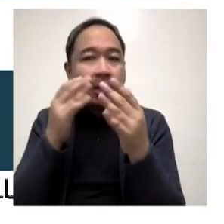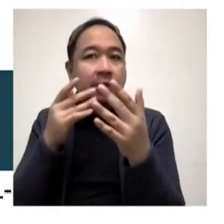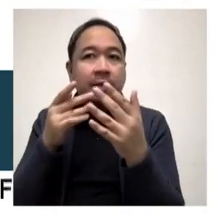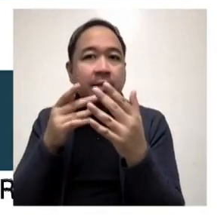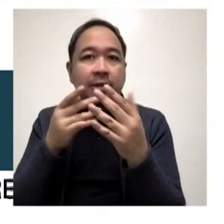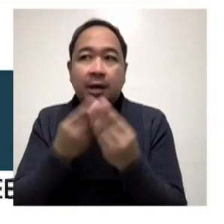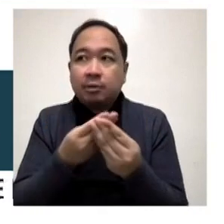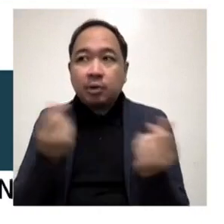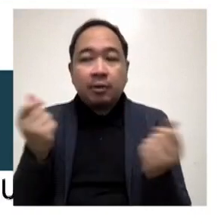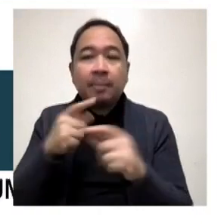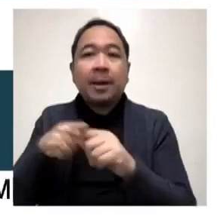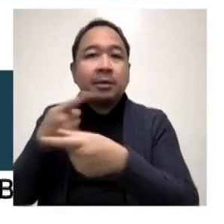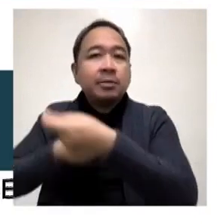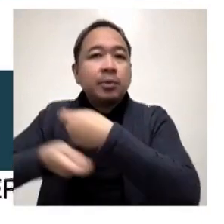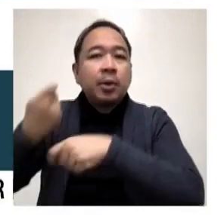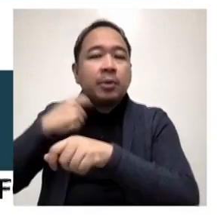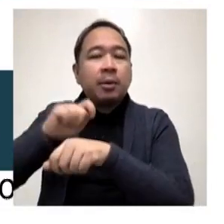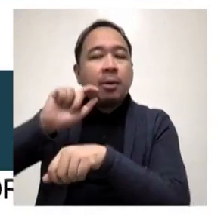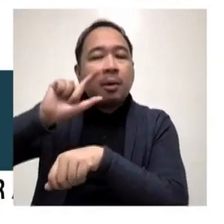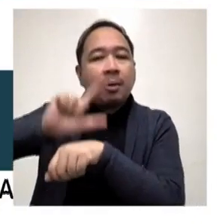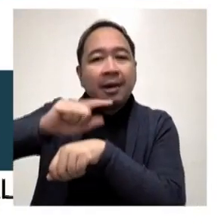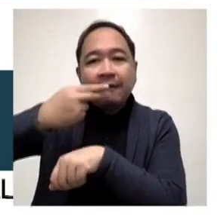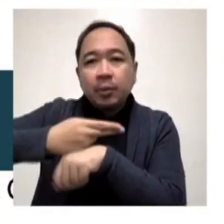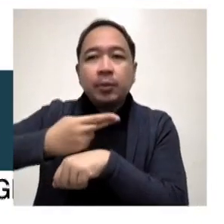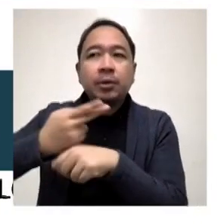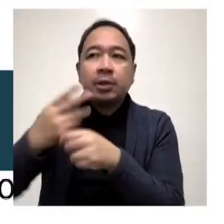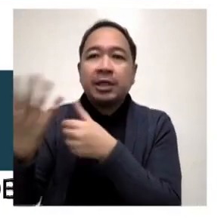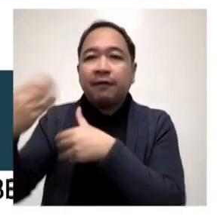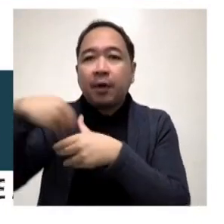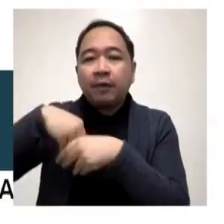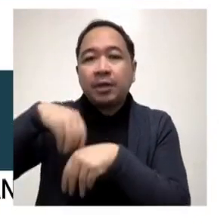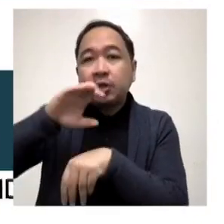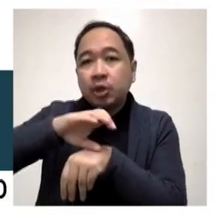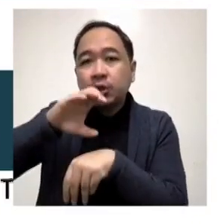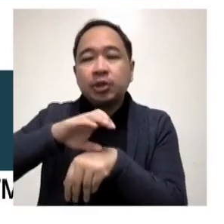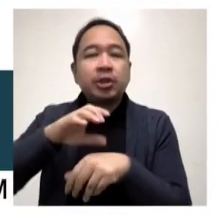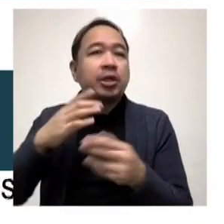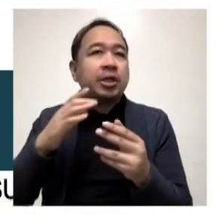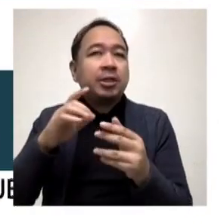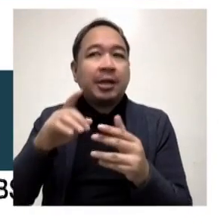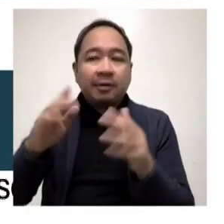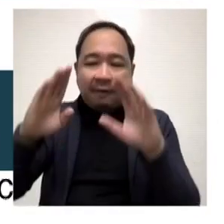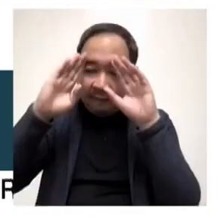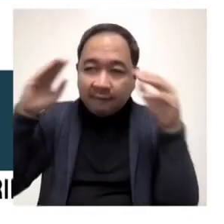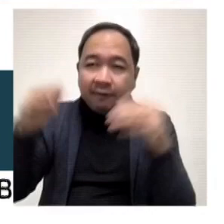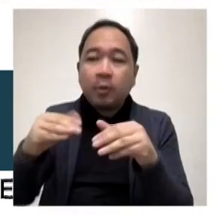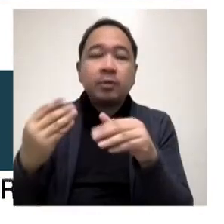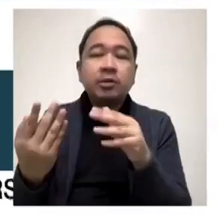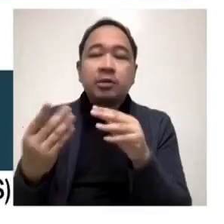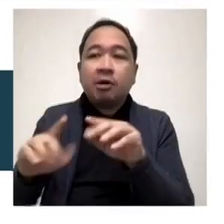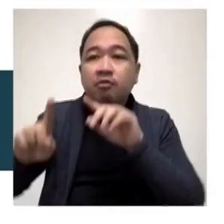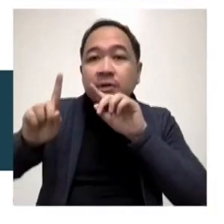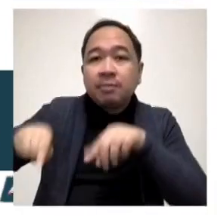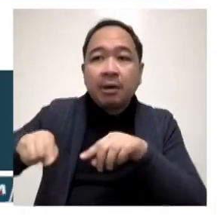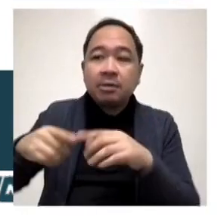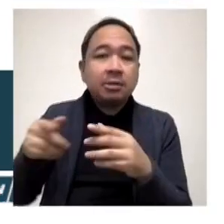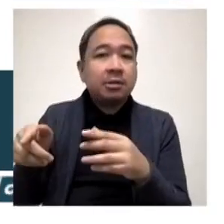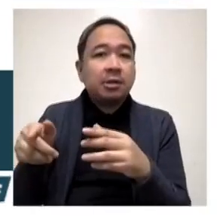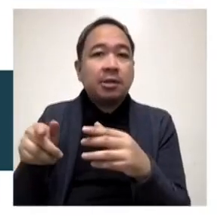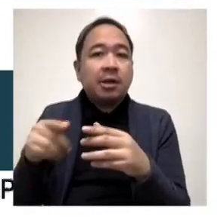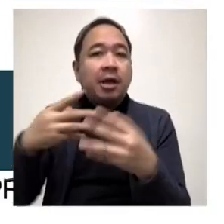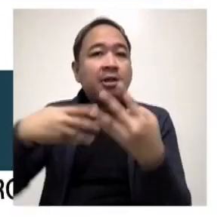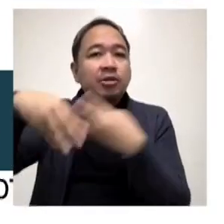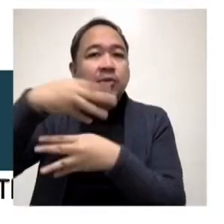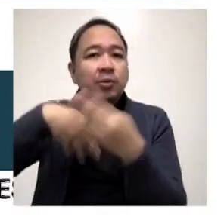the church, addressing the social ills of our country. So we address not just